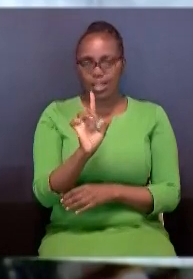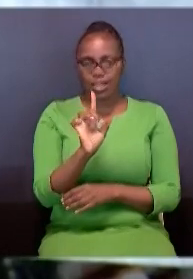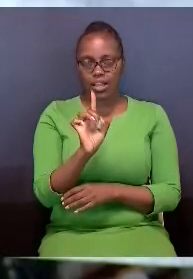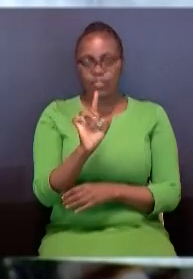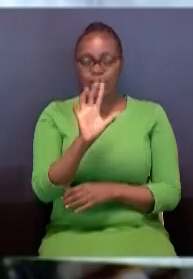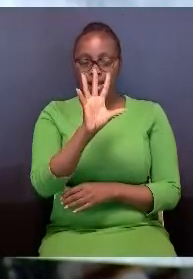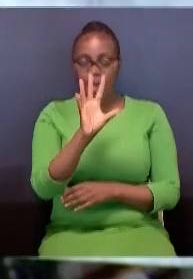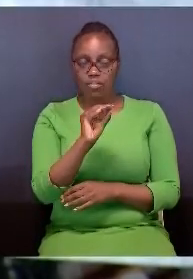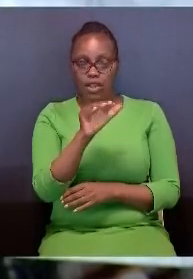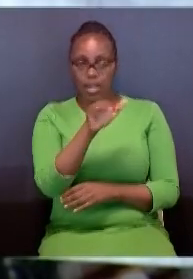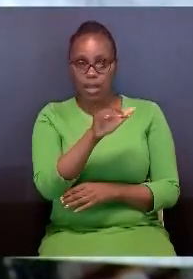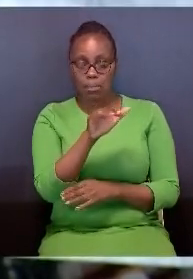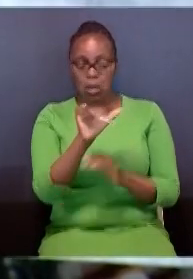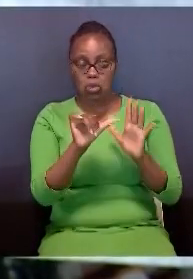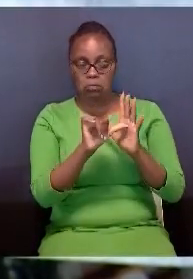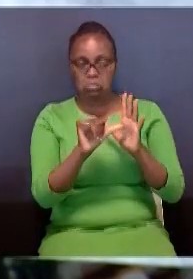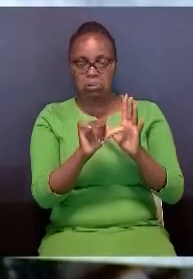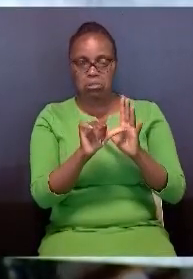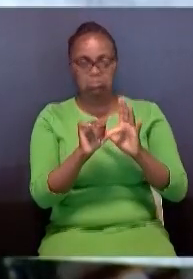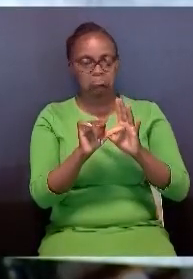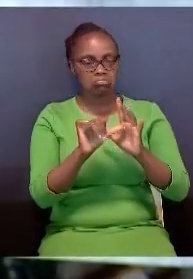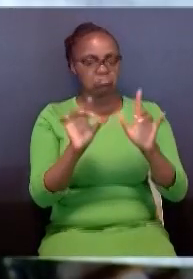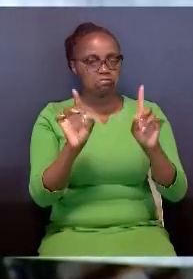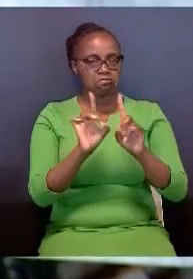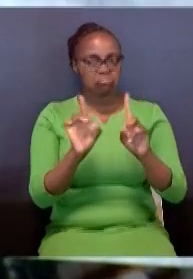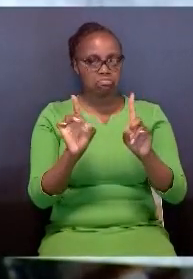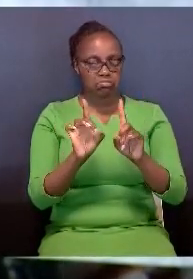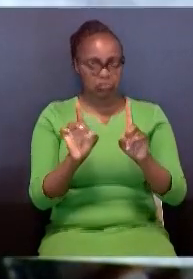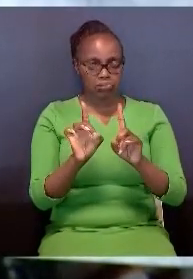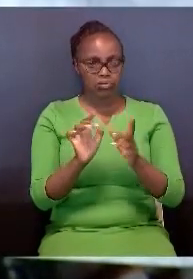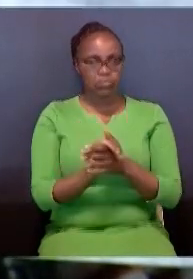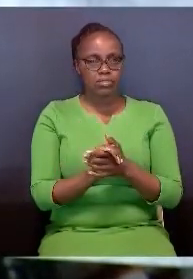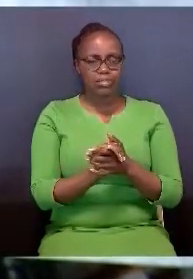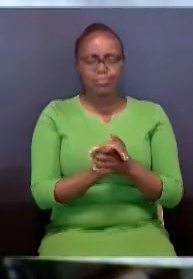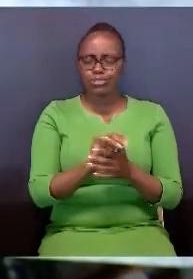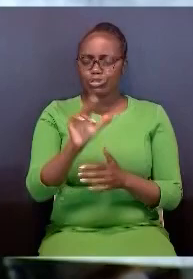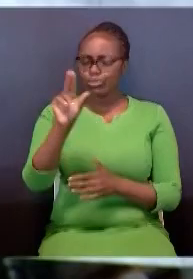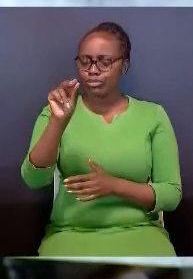a continent of problems, not at all.